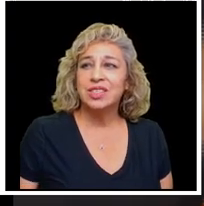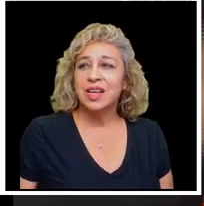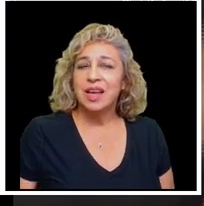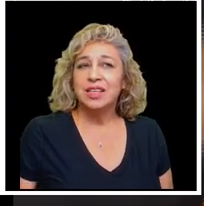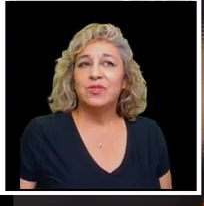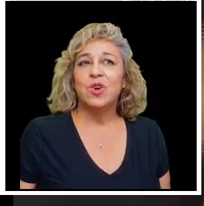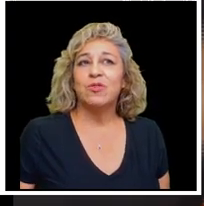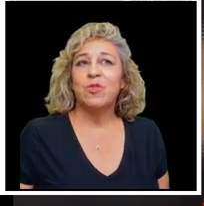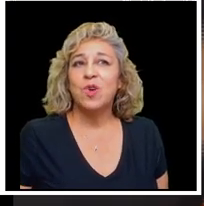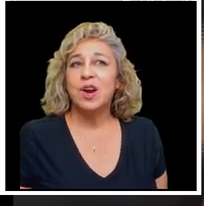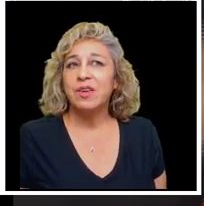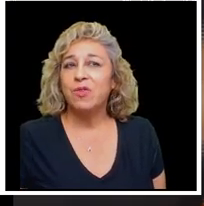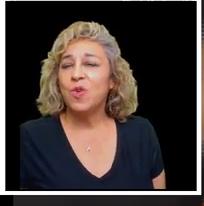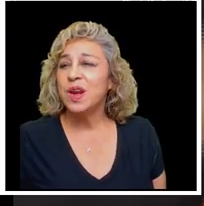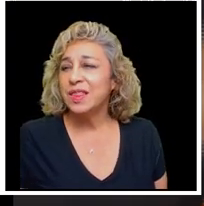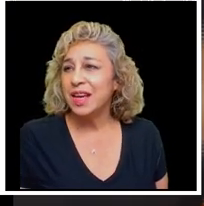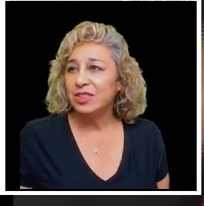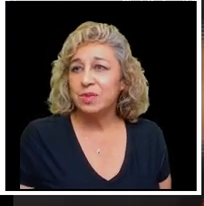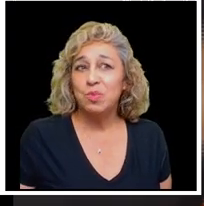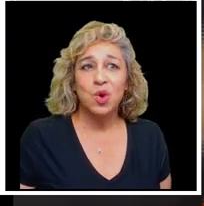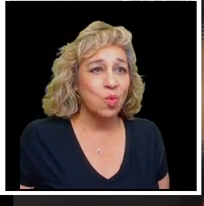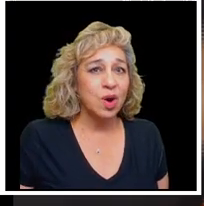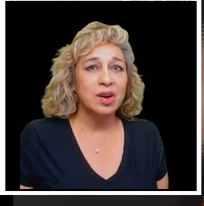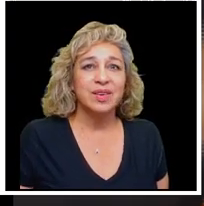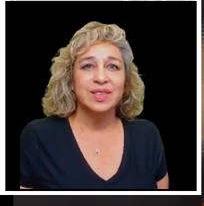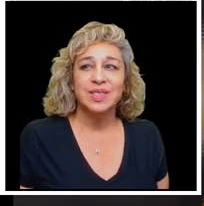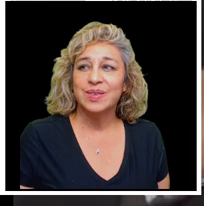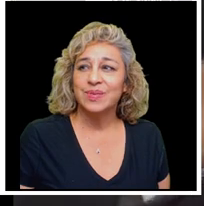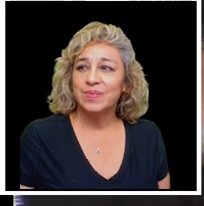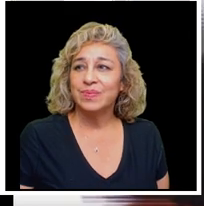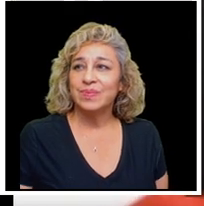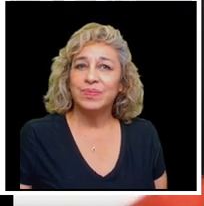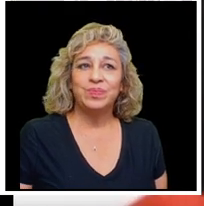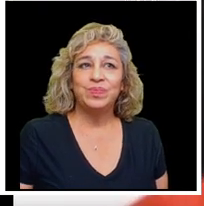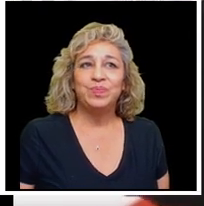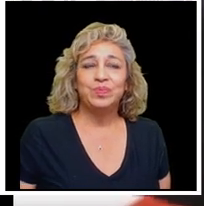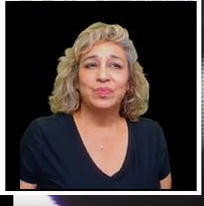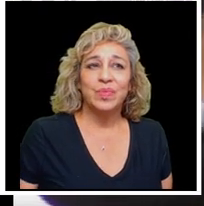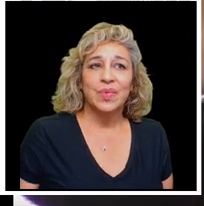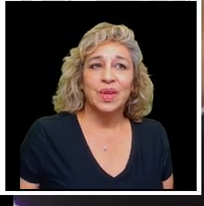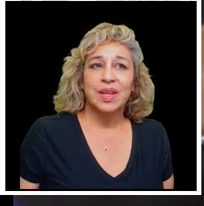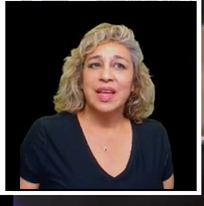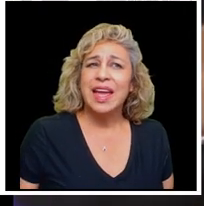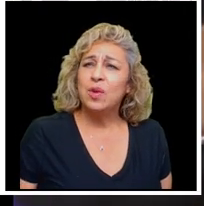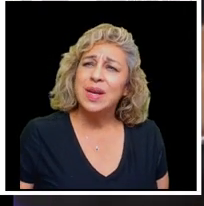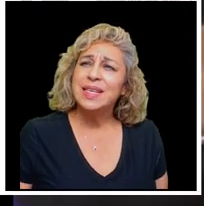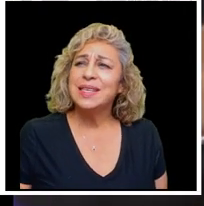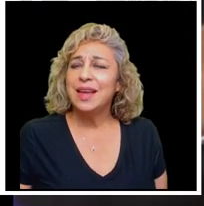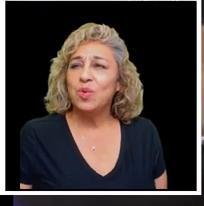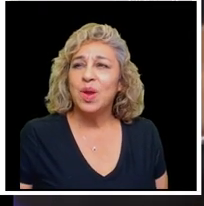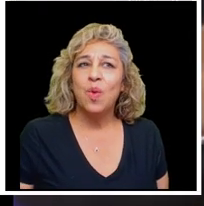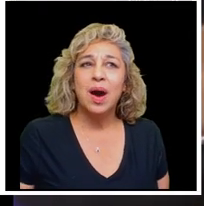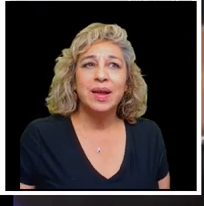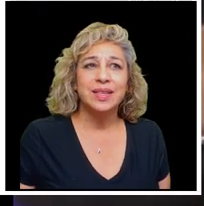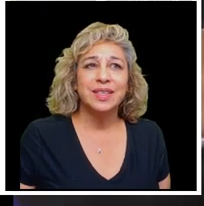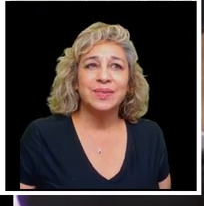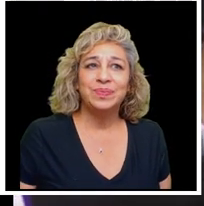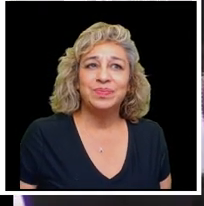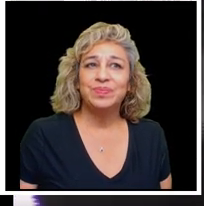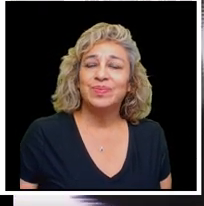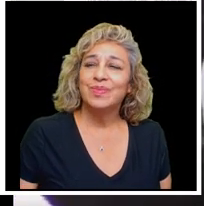Hector's for four forty thousand more workers and what is it that we